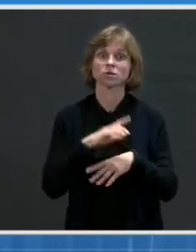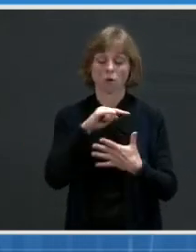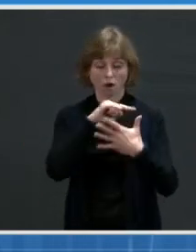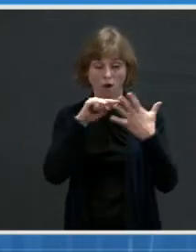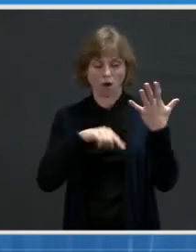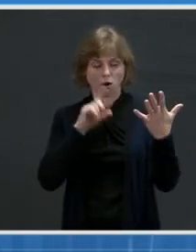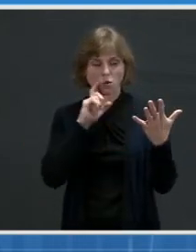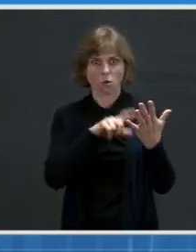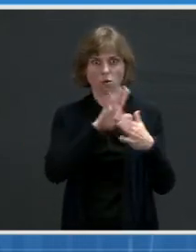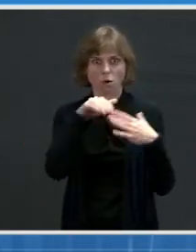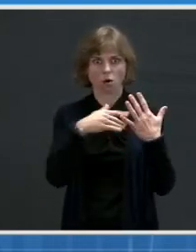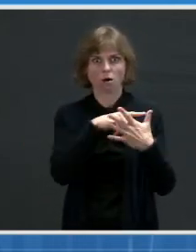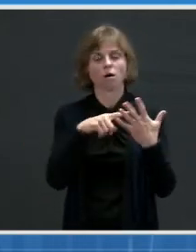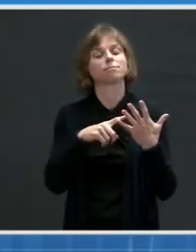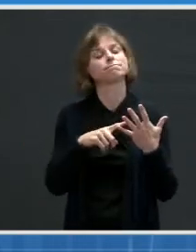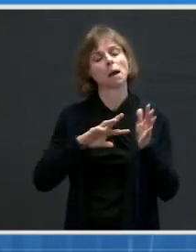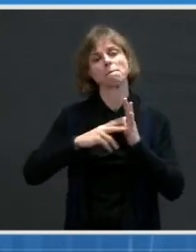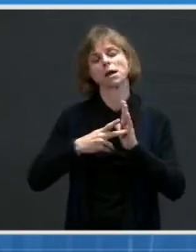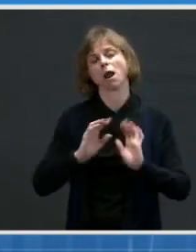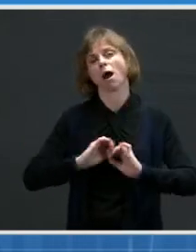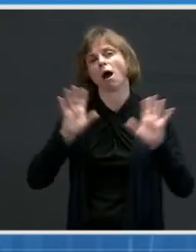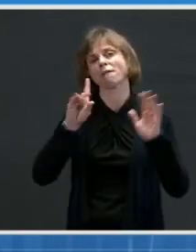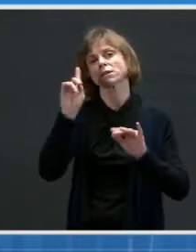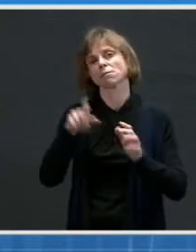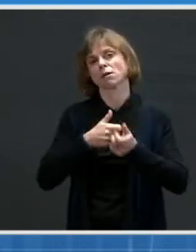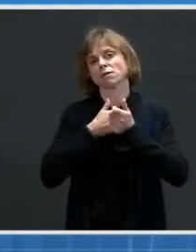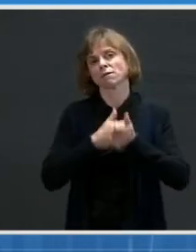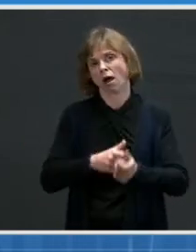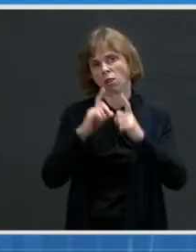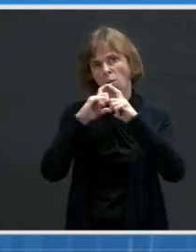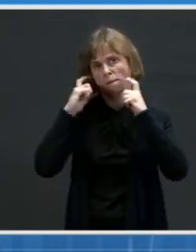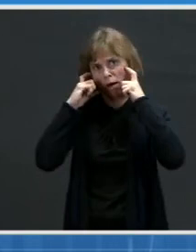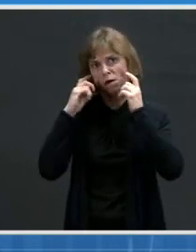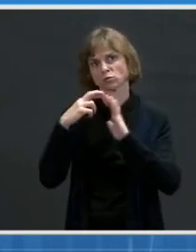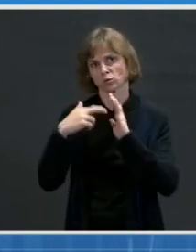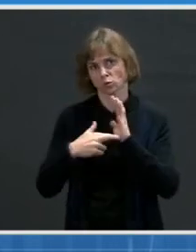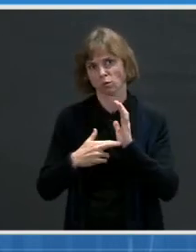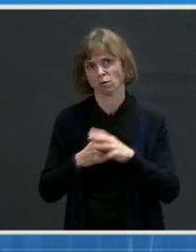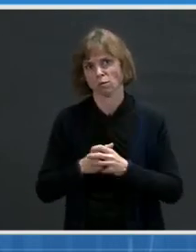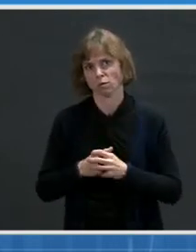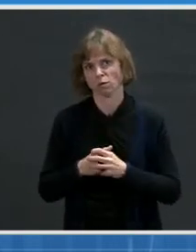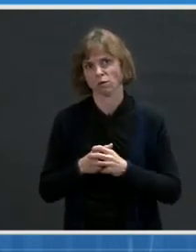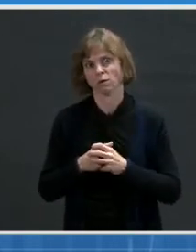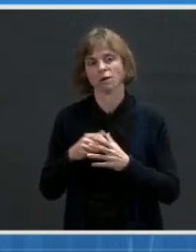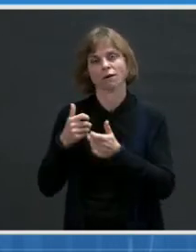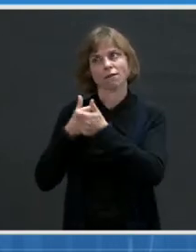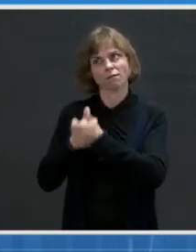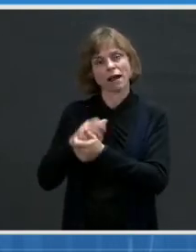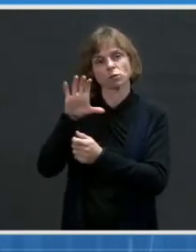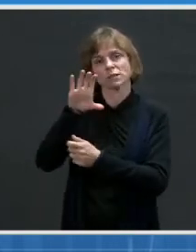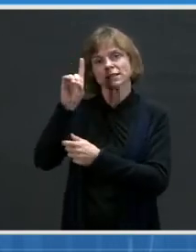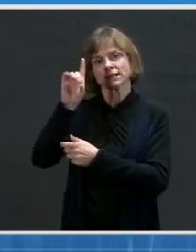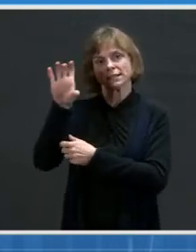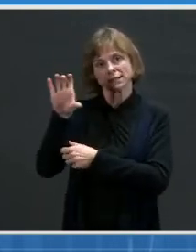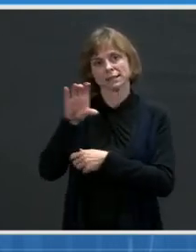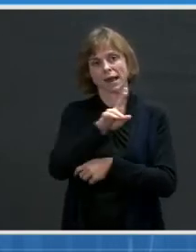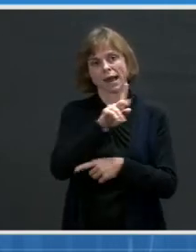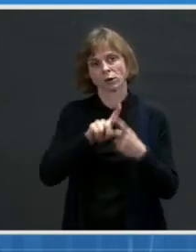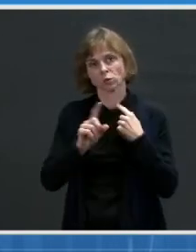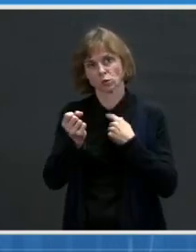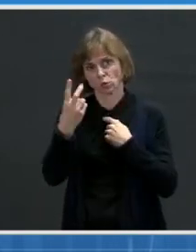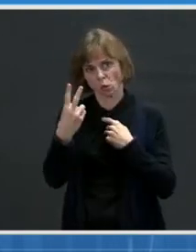mask adherence to the 5 key layered mitigation strategies outlined in the CDC's K-12 operational